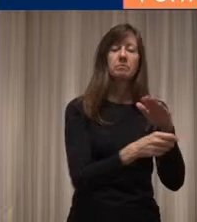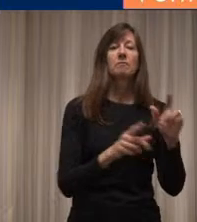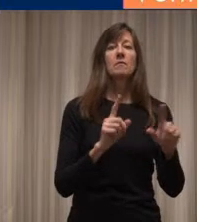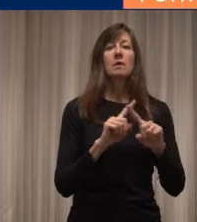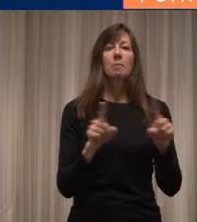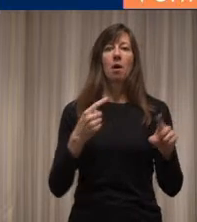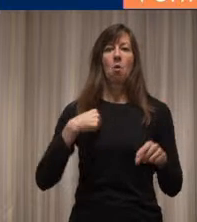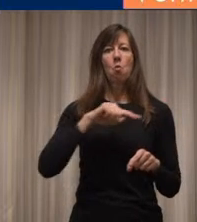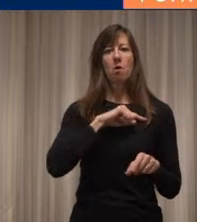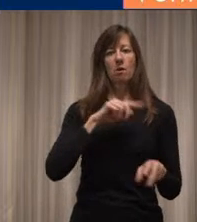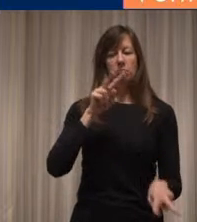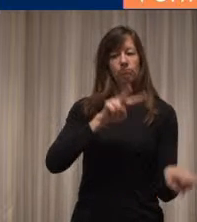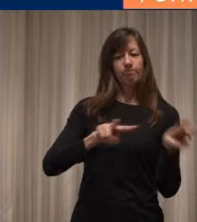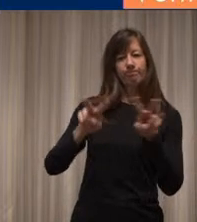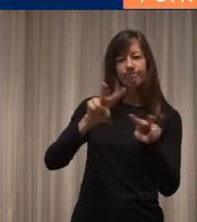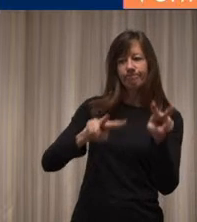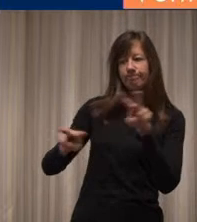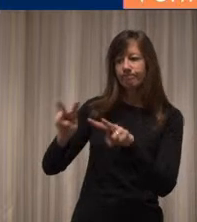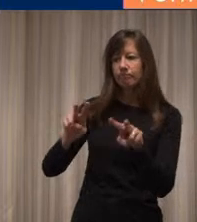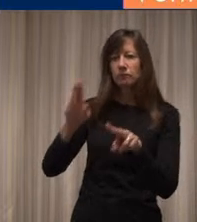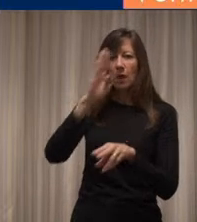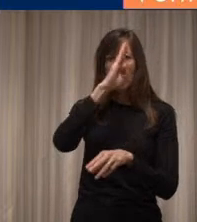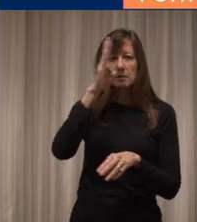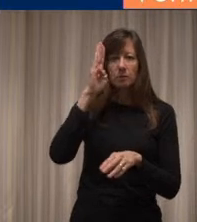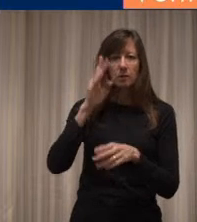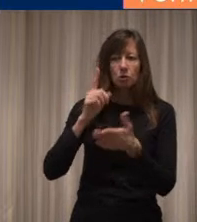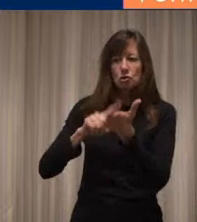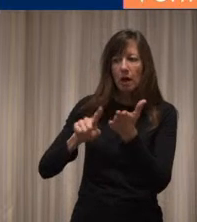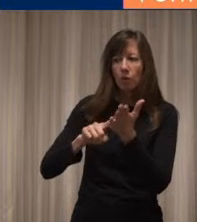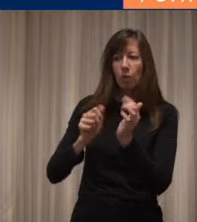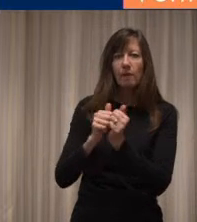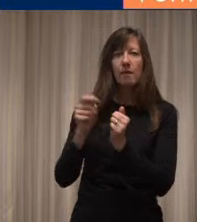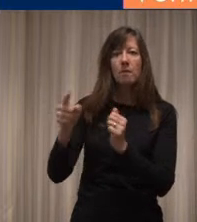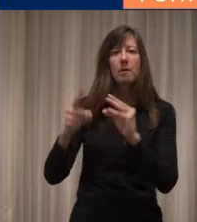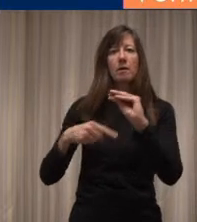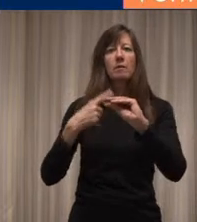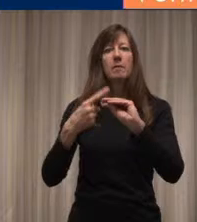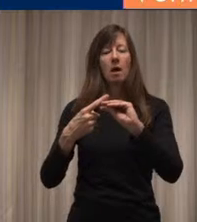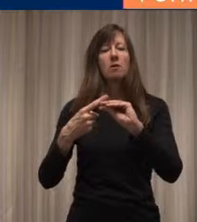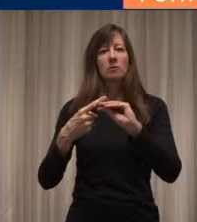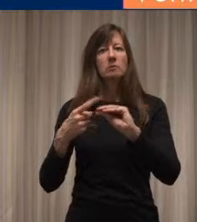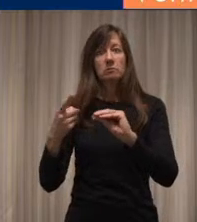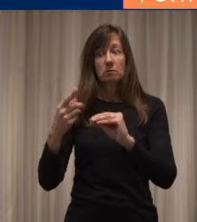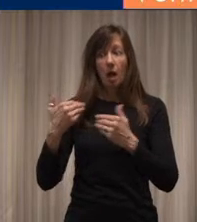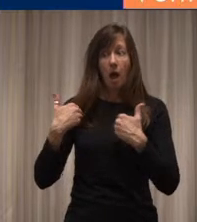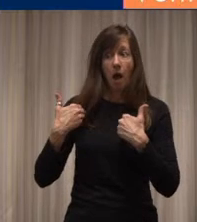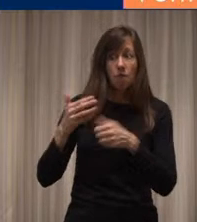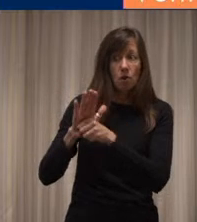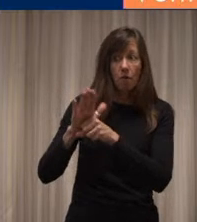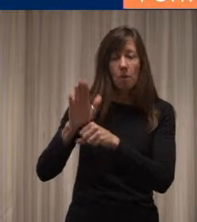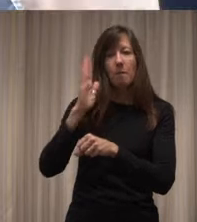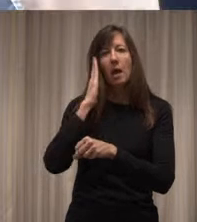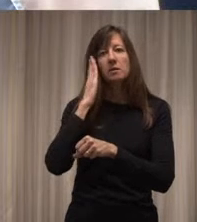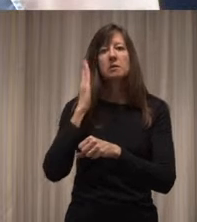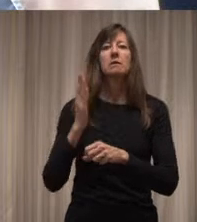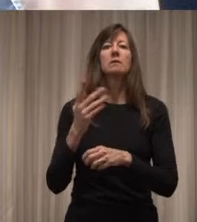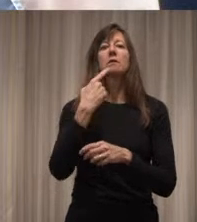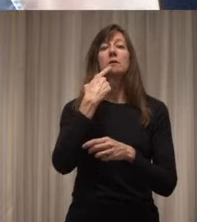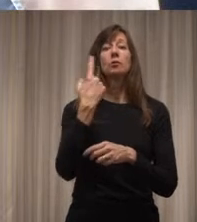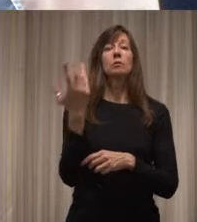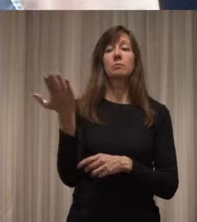capacity threshold. We did on Tuesday report that we were at risk of falling below that